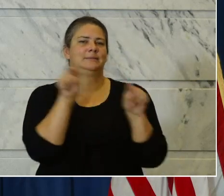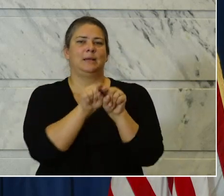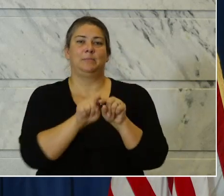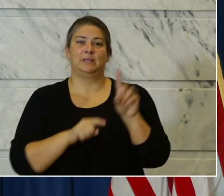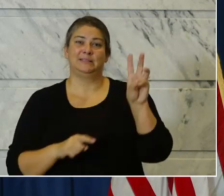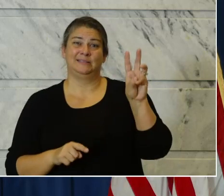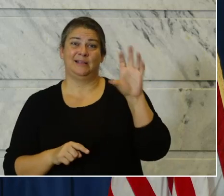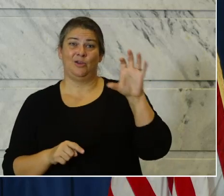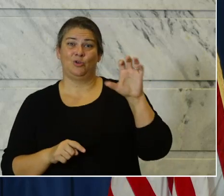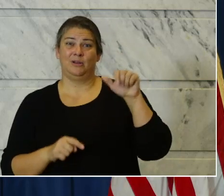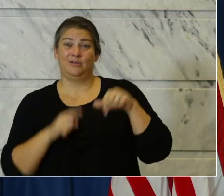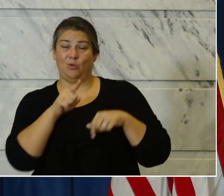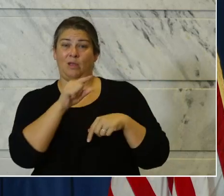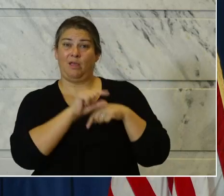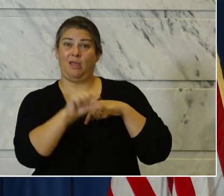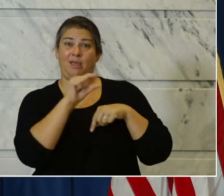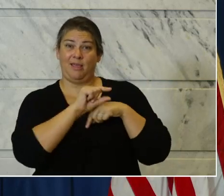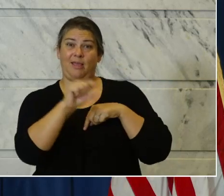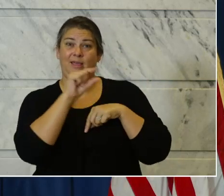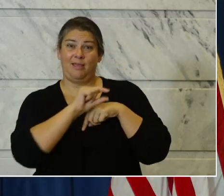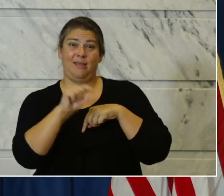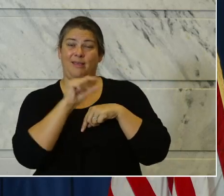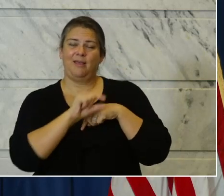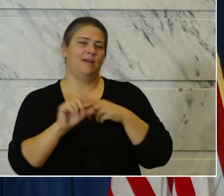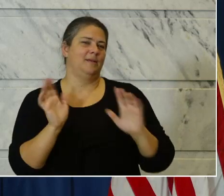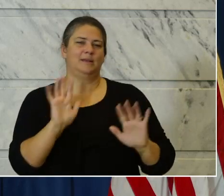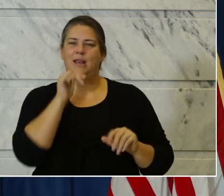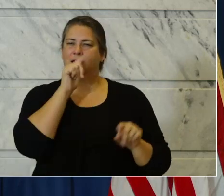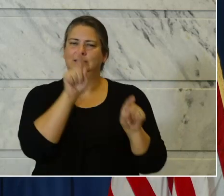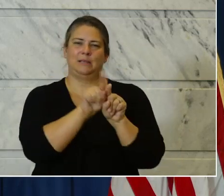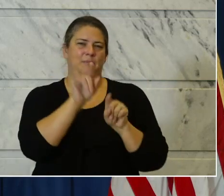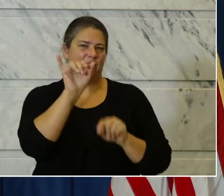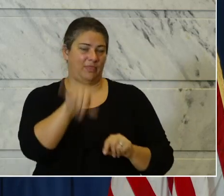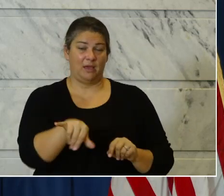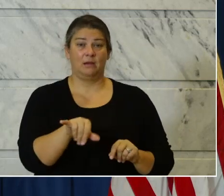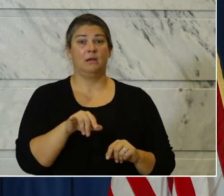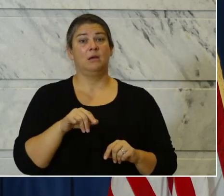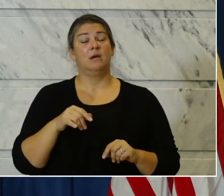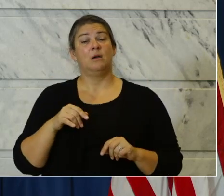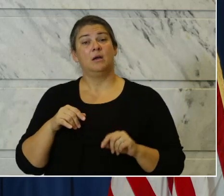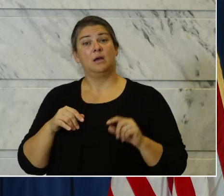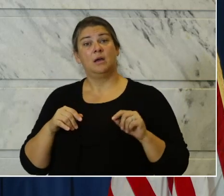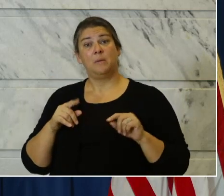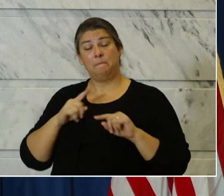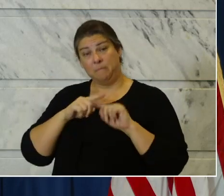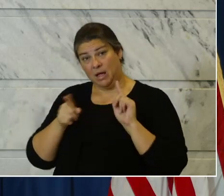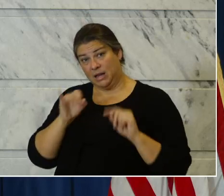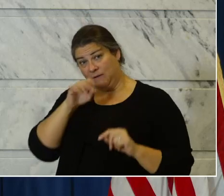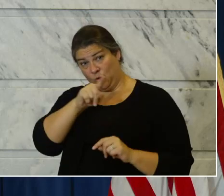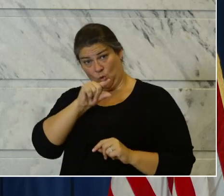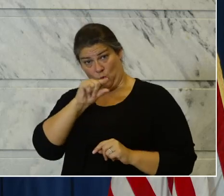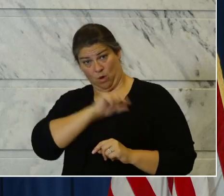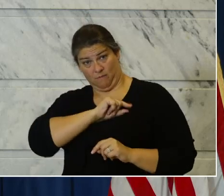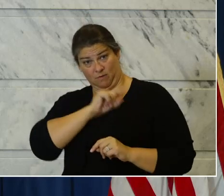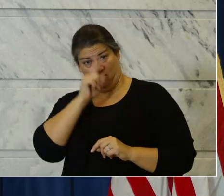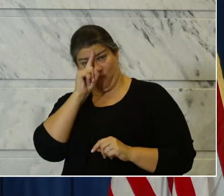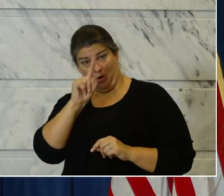a week top-up that we had earlier in the pandemic that anyone who qualified for any unemployment program could